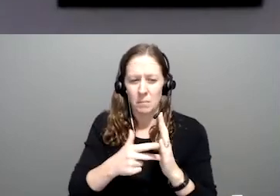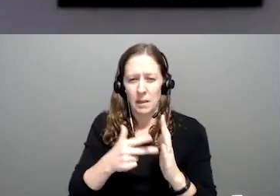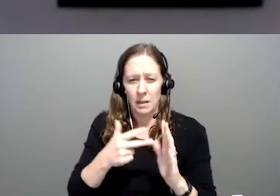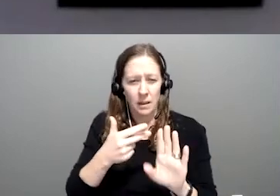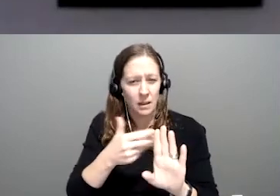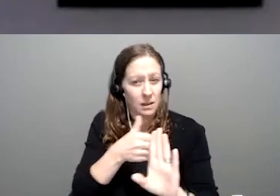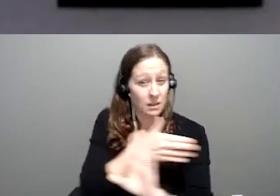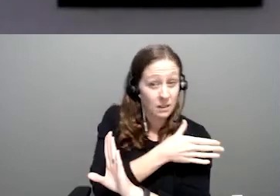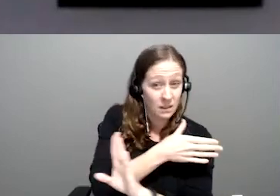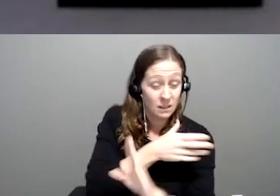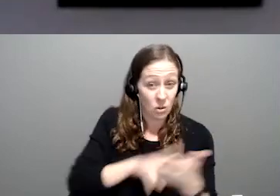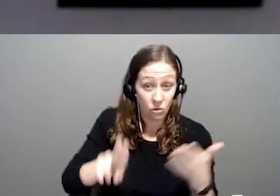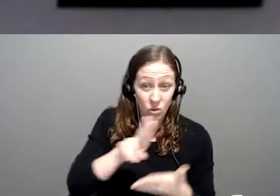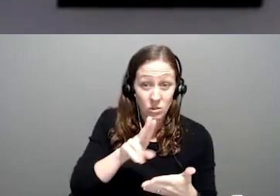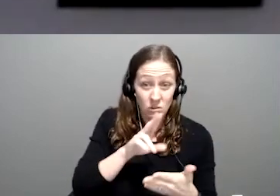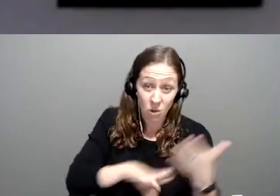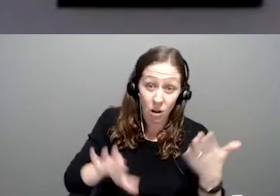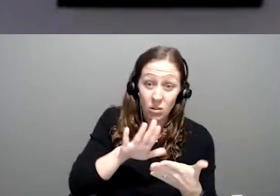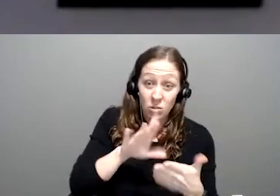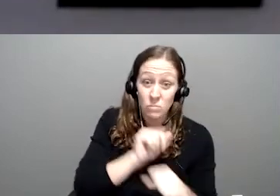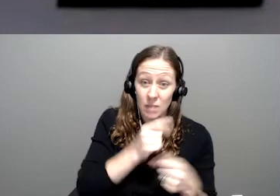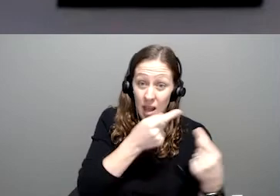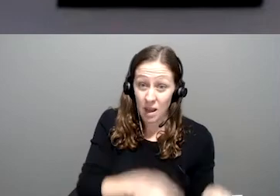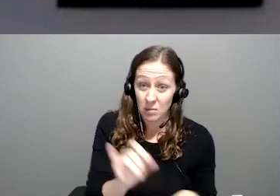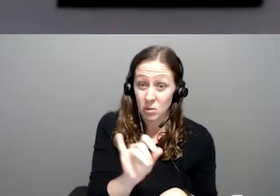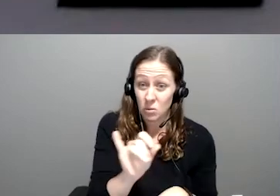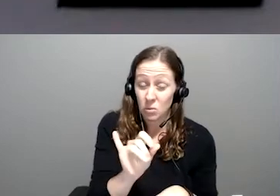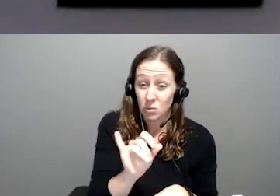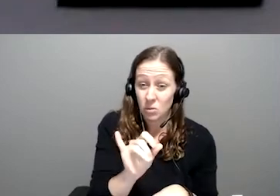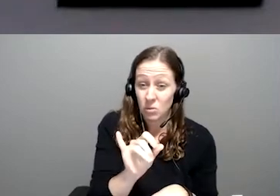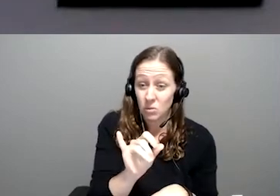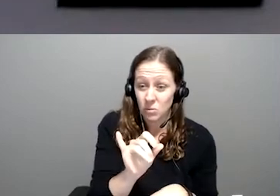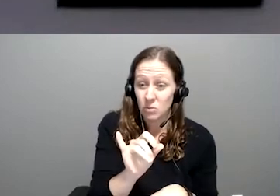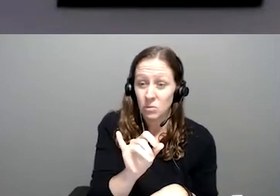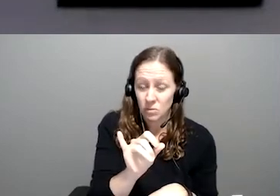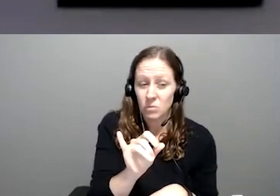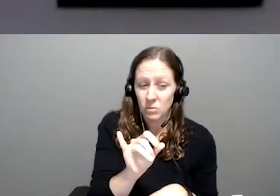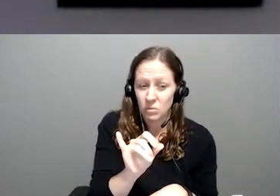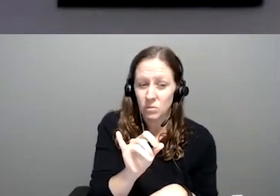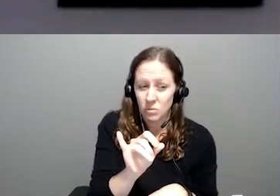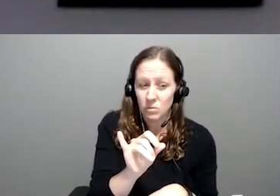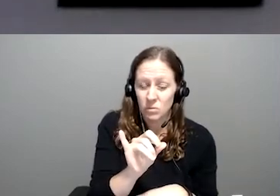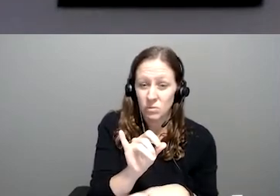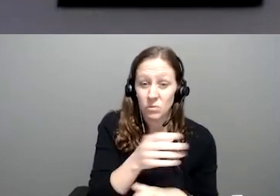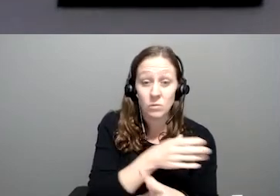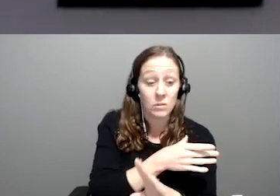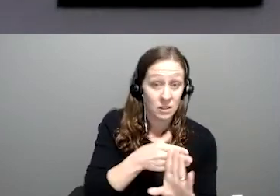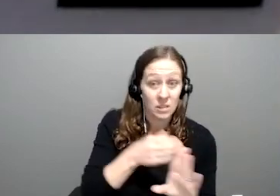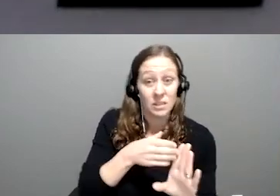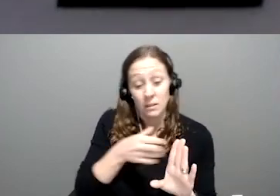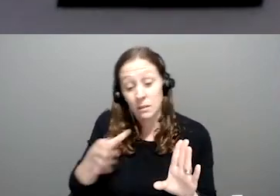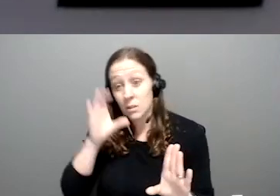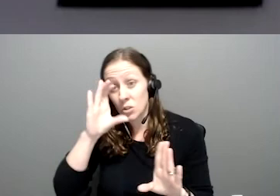done through post-secondary, if that's the case? If that opportunity is not actually done when it comes down to finding work in